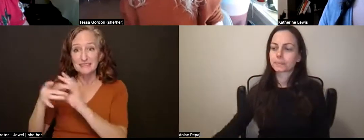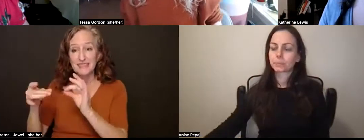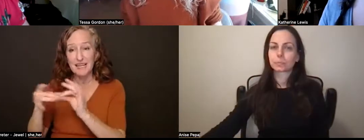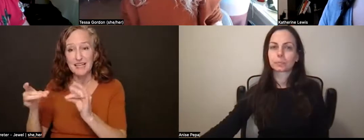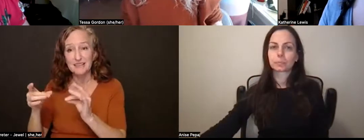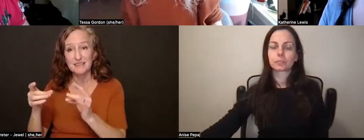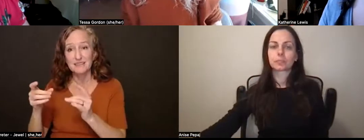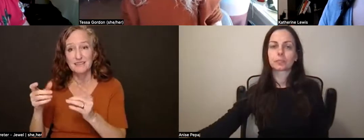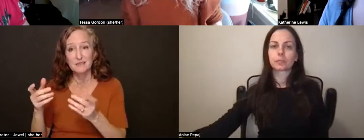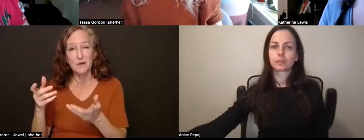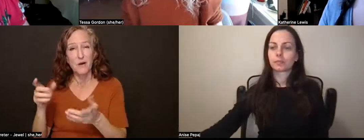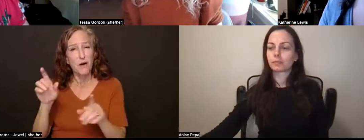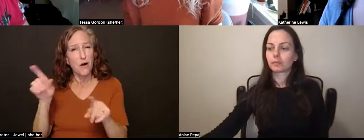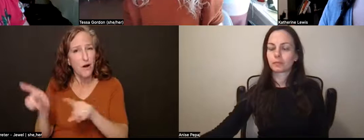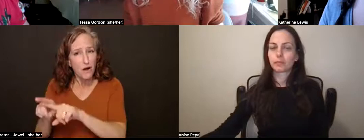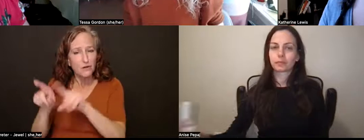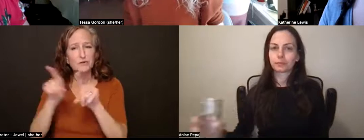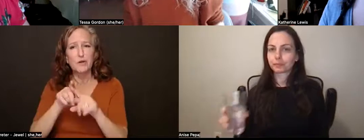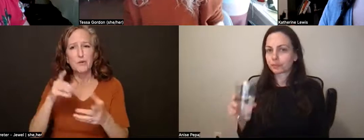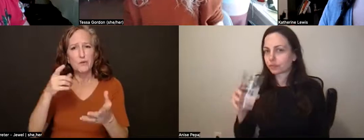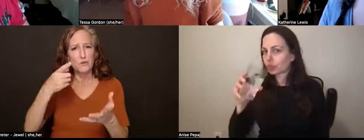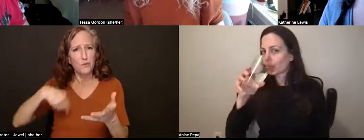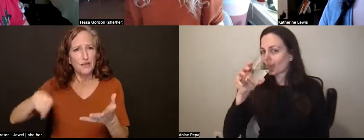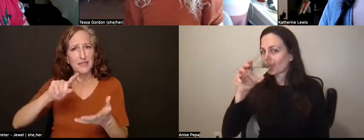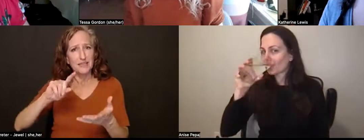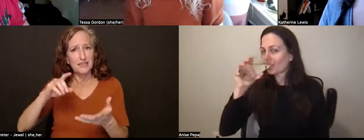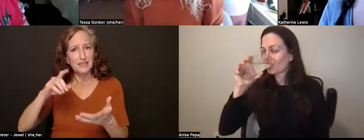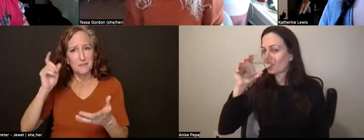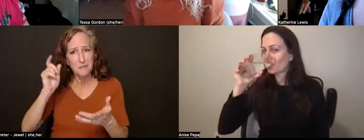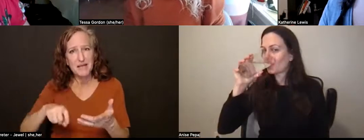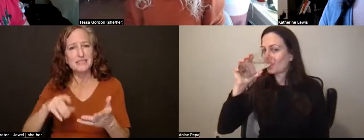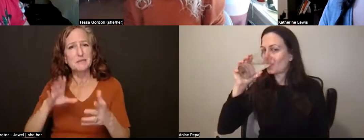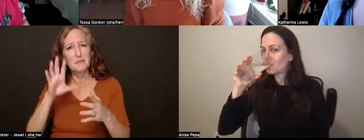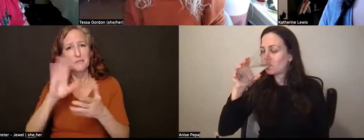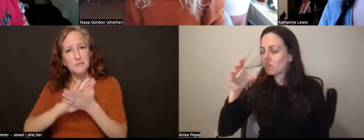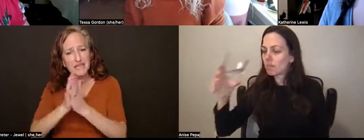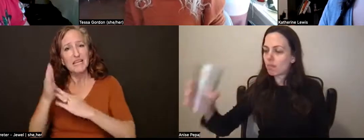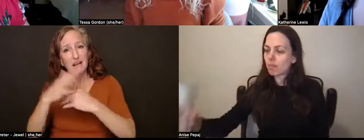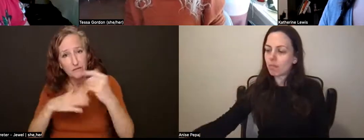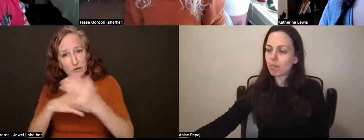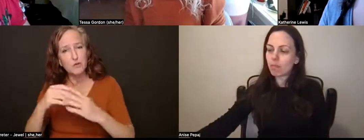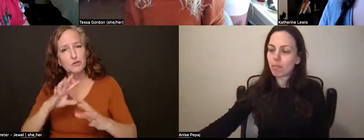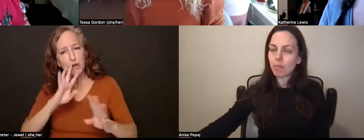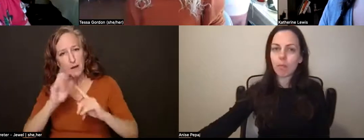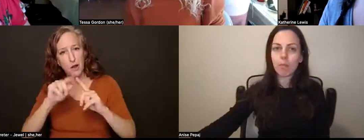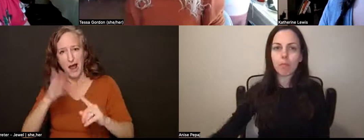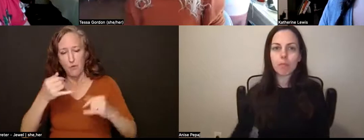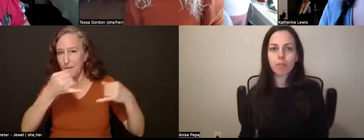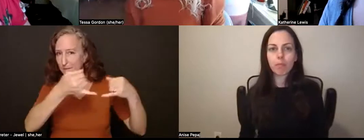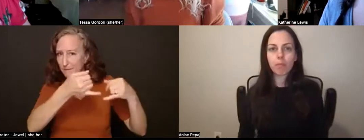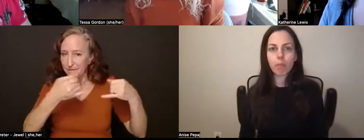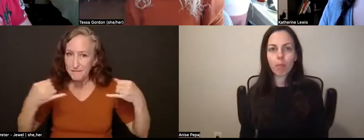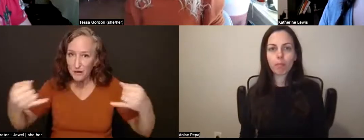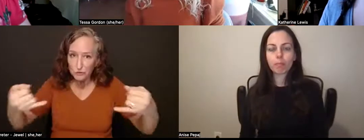country, in our friendship circles, telling people our boundaries. That means finding out what